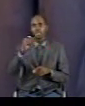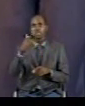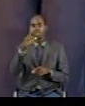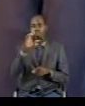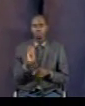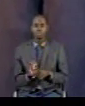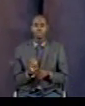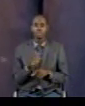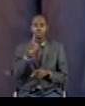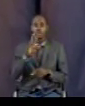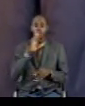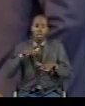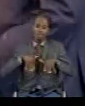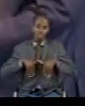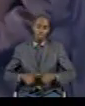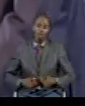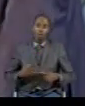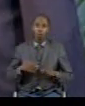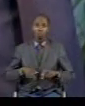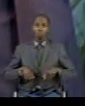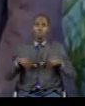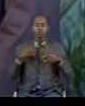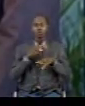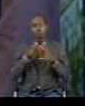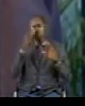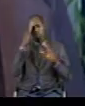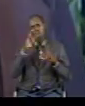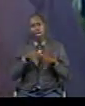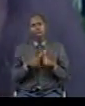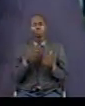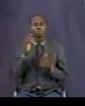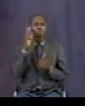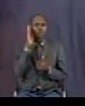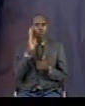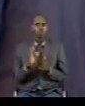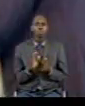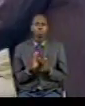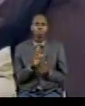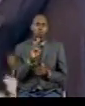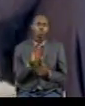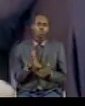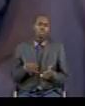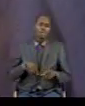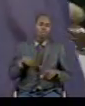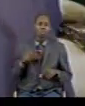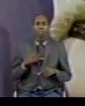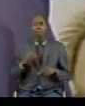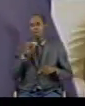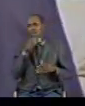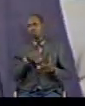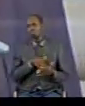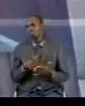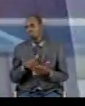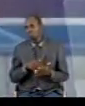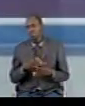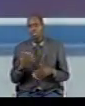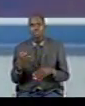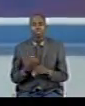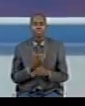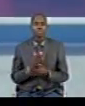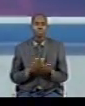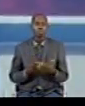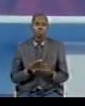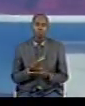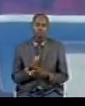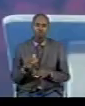of life, and you don't know how you are going to spend your life. I'm weary, I take a few steps, I'm tired, and